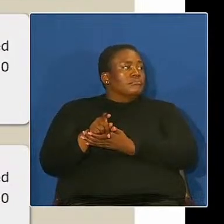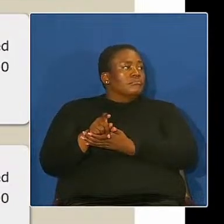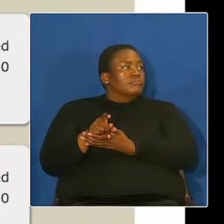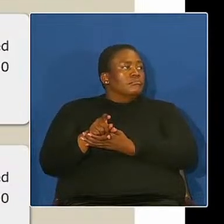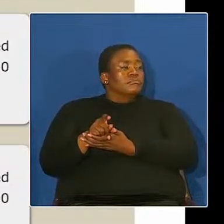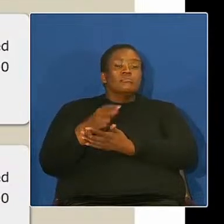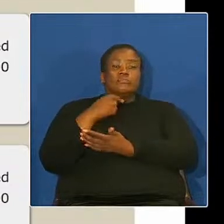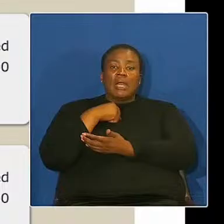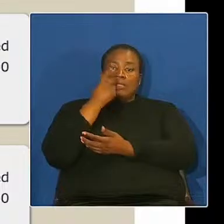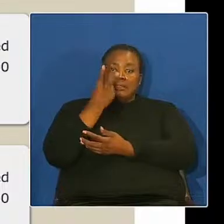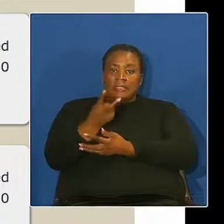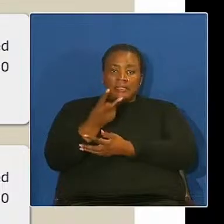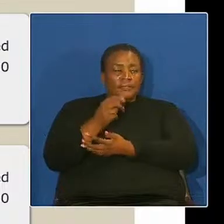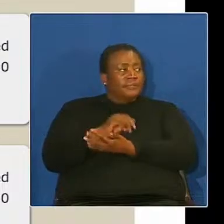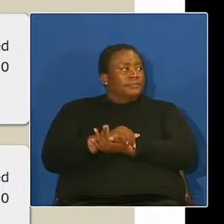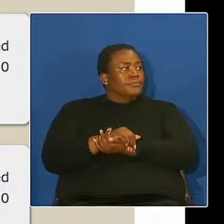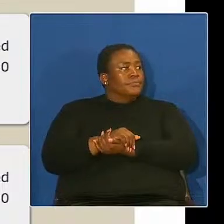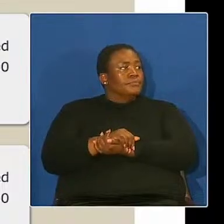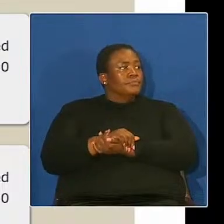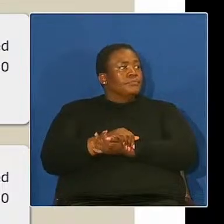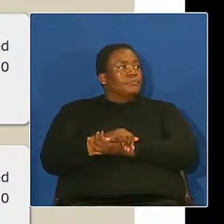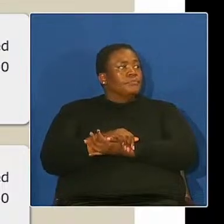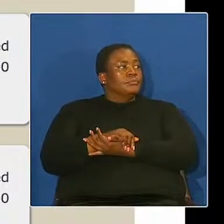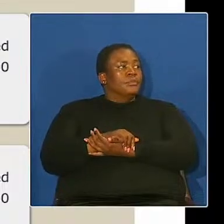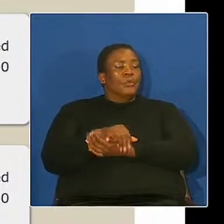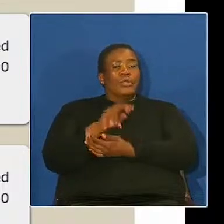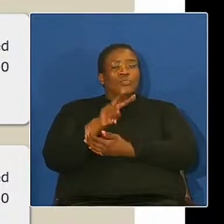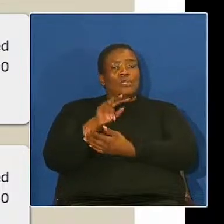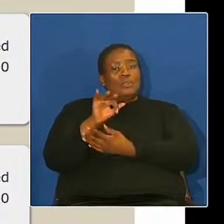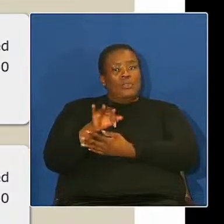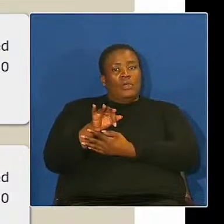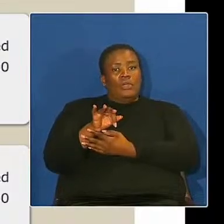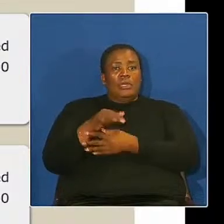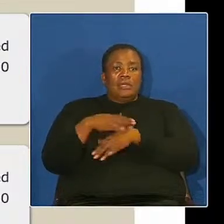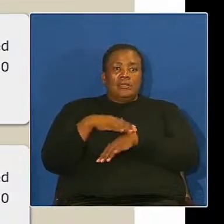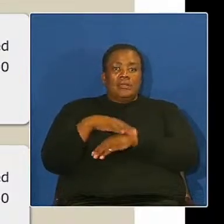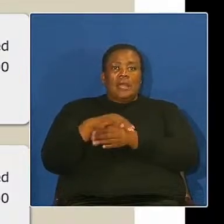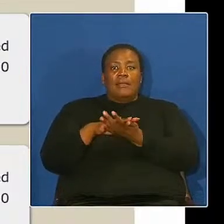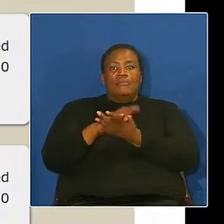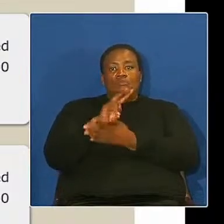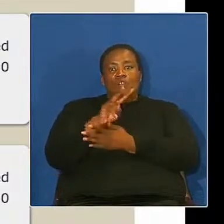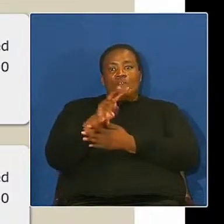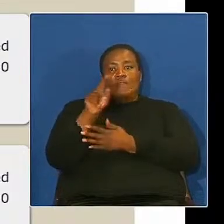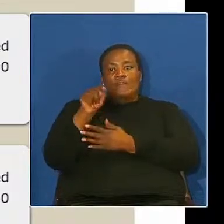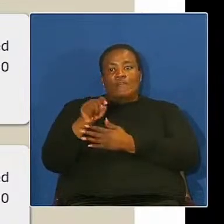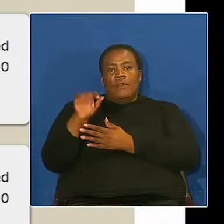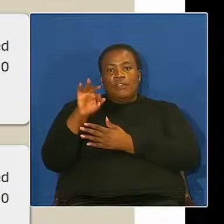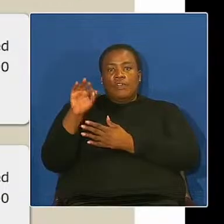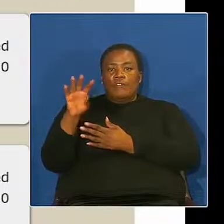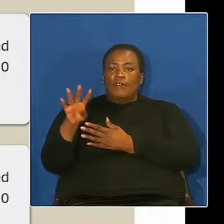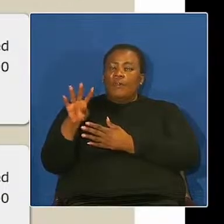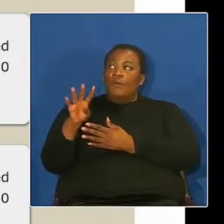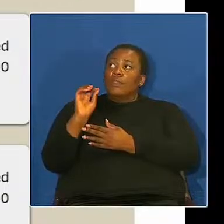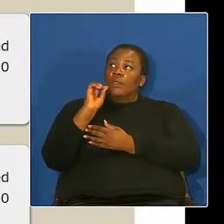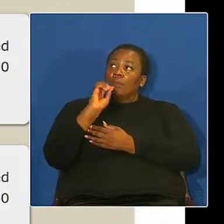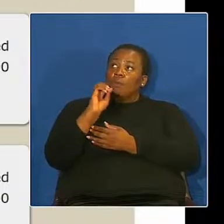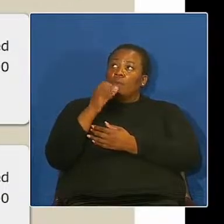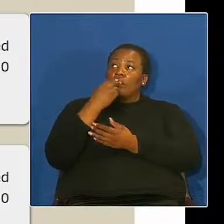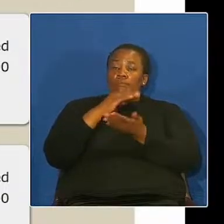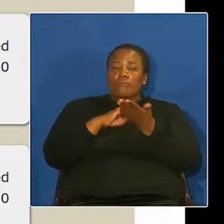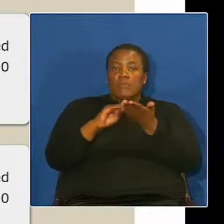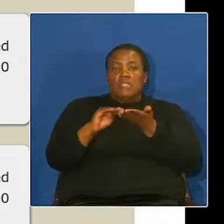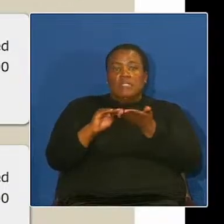reading, I see. On the 23rd, still around 12:34. Then there was a message then on